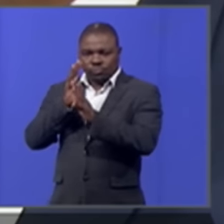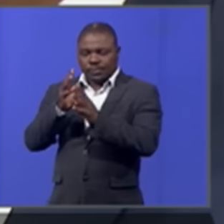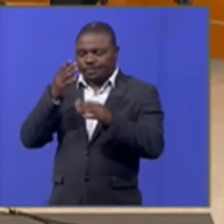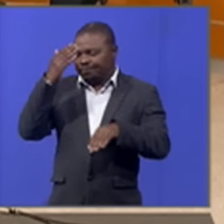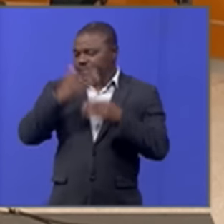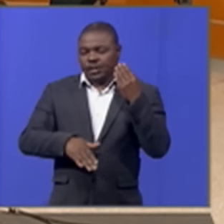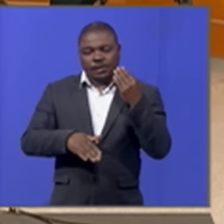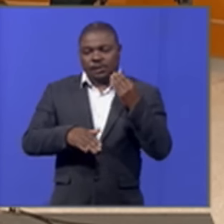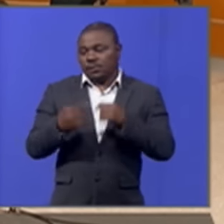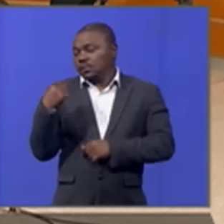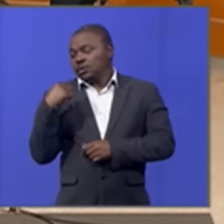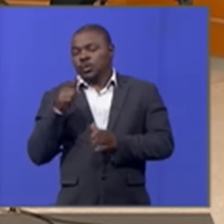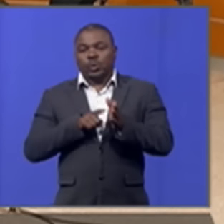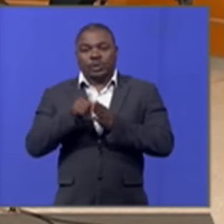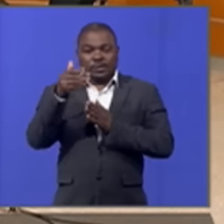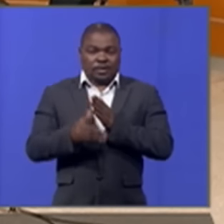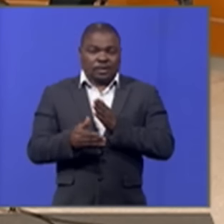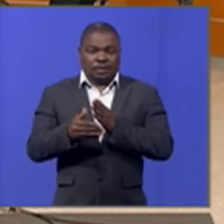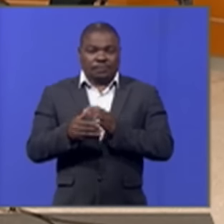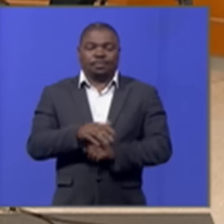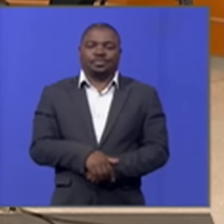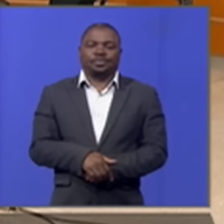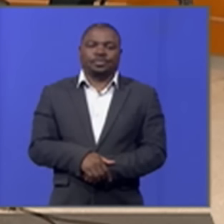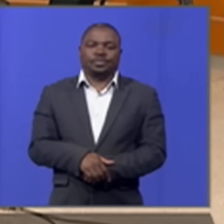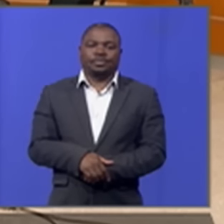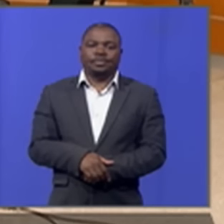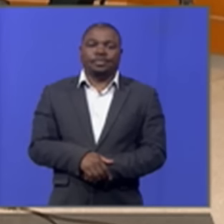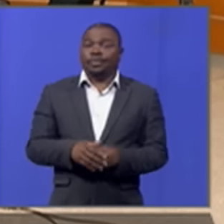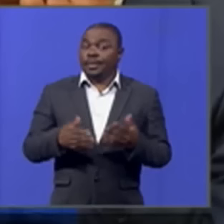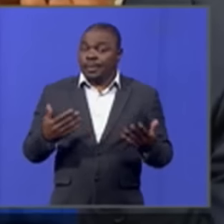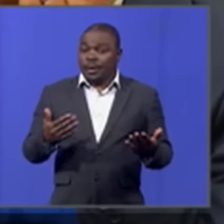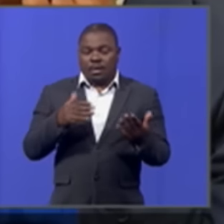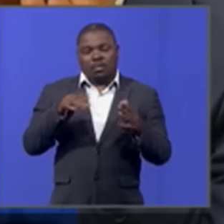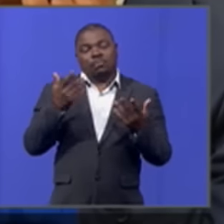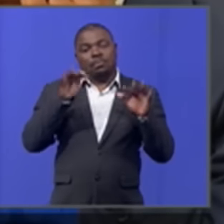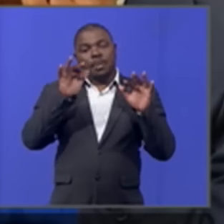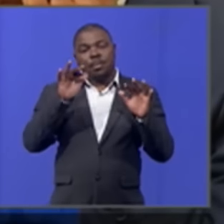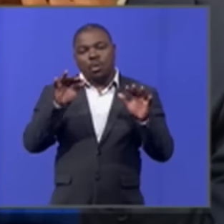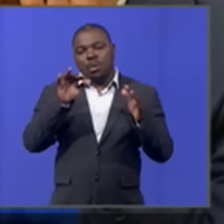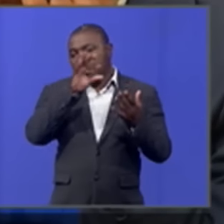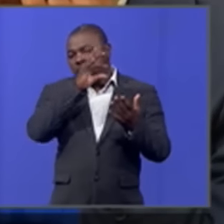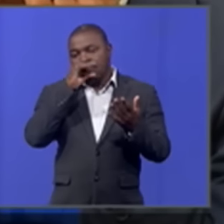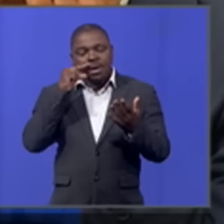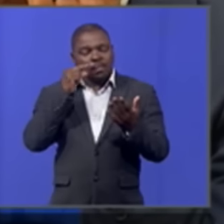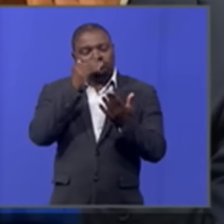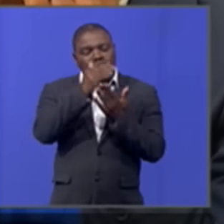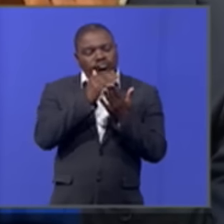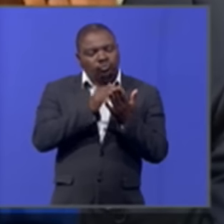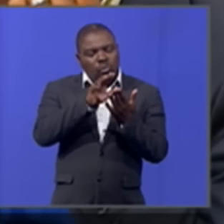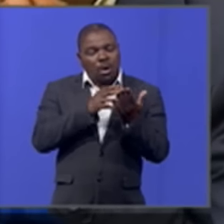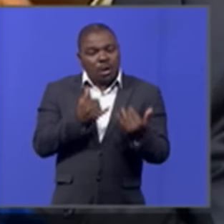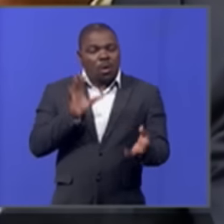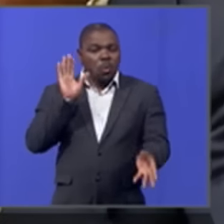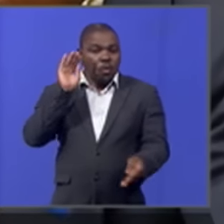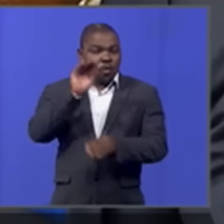vouta mo bokhutlong jwa beke jo bo sa tswang go feta mme lenaane la batlhophi le fetile dimilione